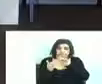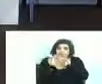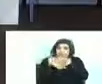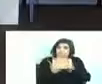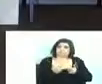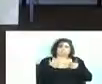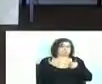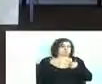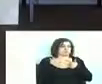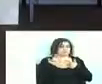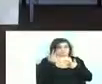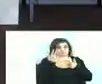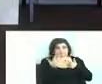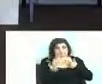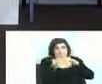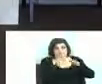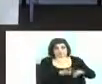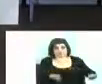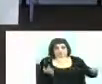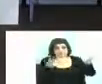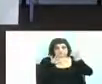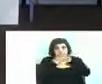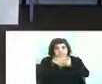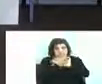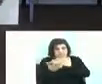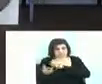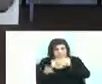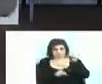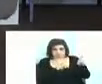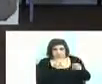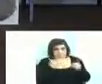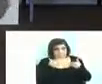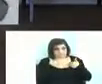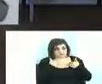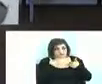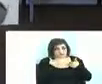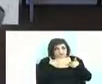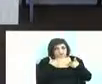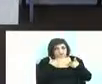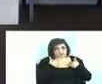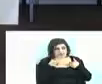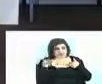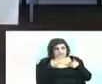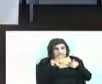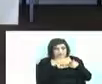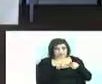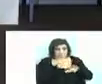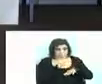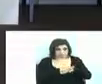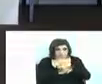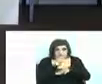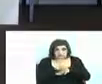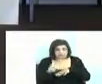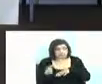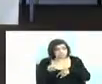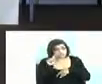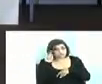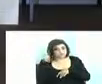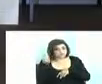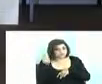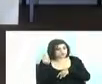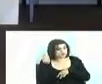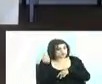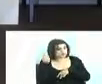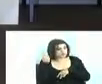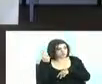challenges, she said there are three essential things that people have that get them through wherever they are on the journey. The first, she